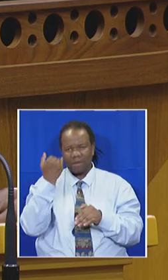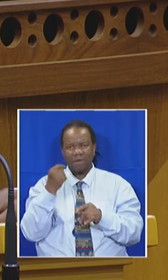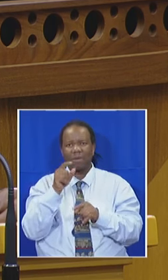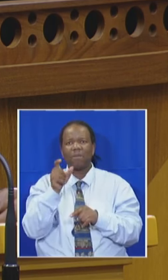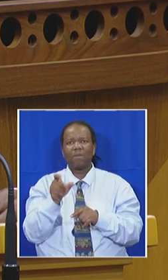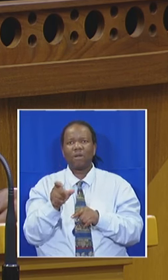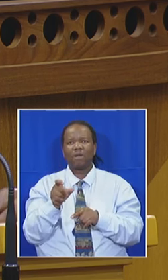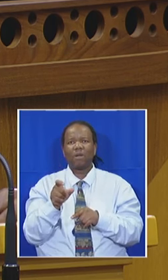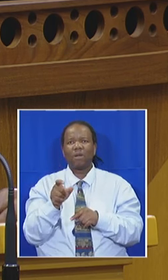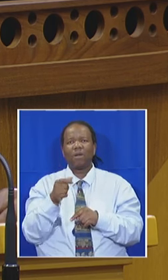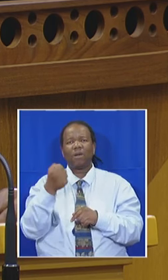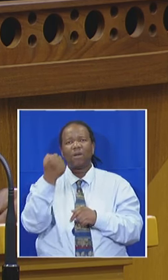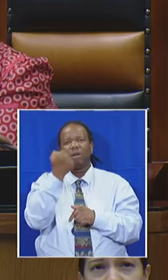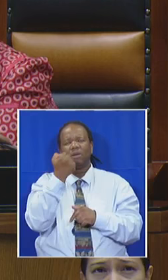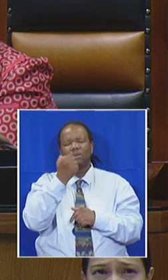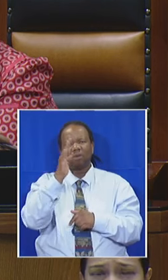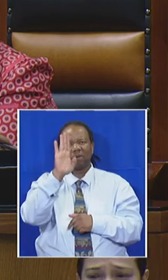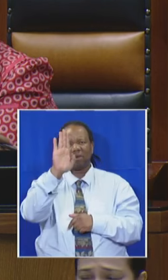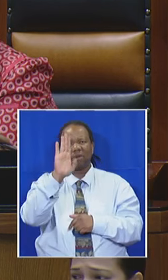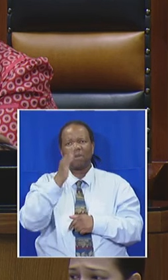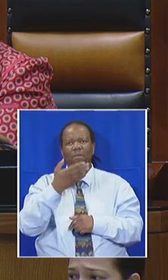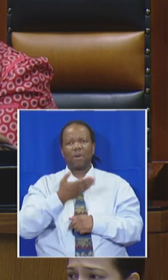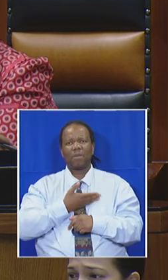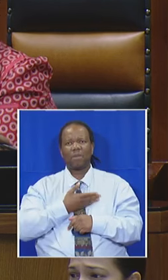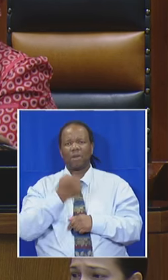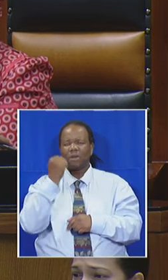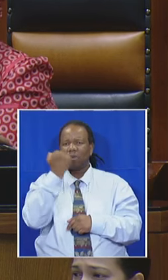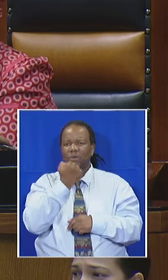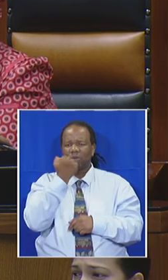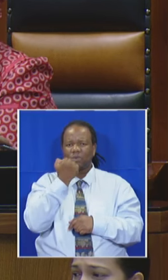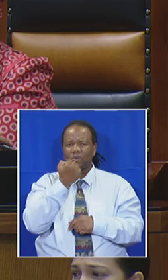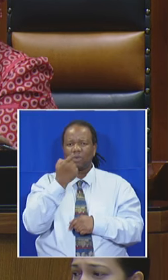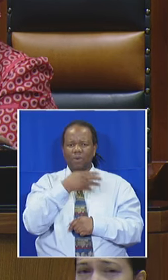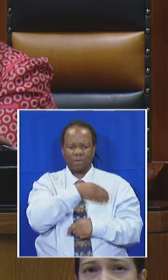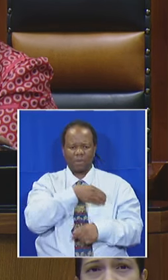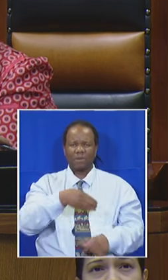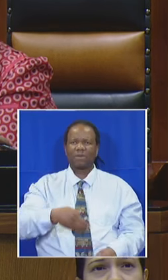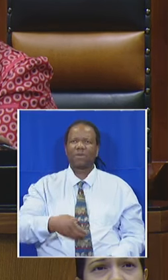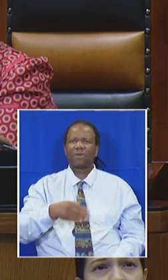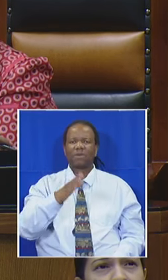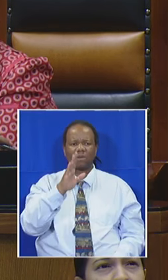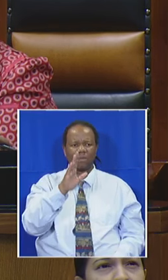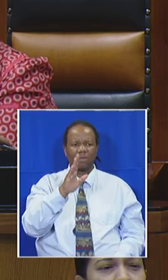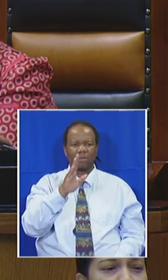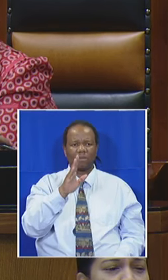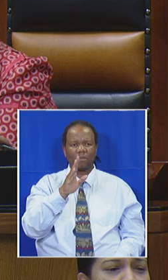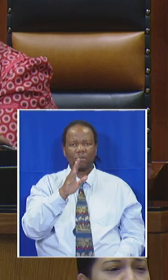Ukolo Tata, Ukolo Baba, Ukolo President. Again, Kulume no Baba.